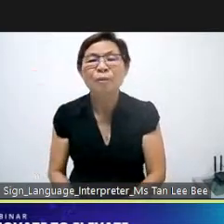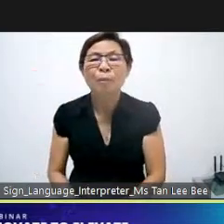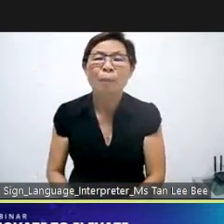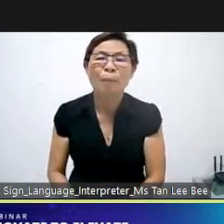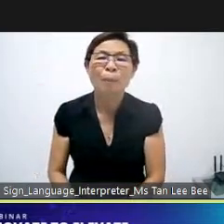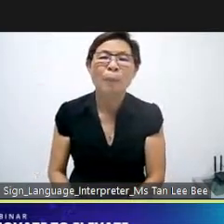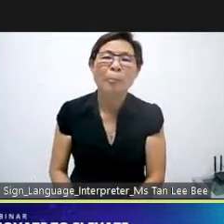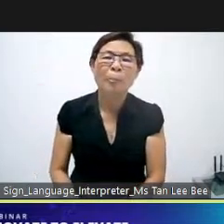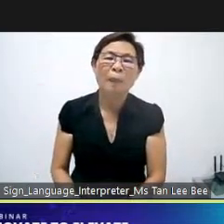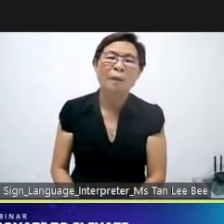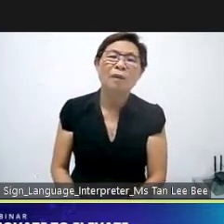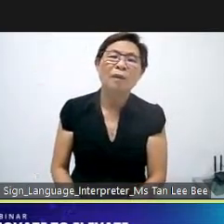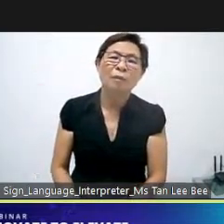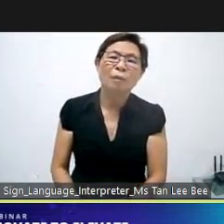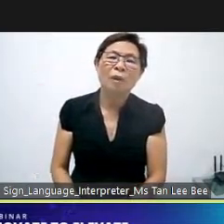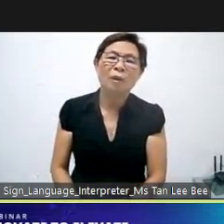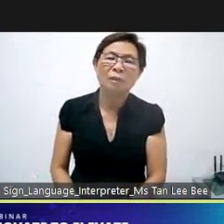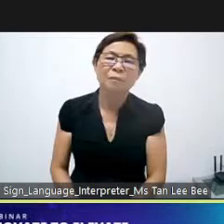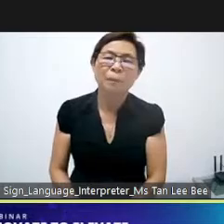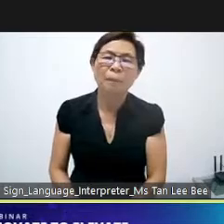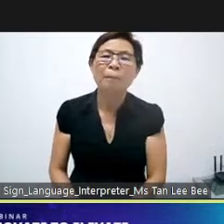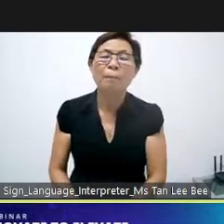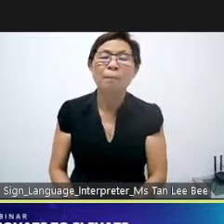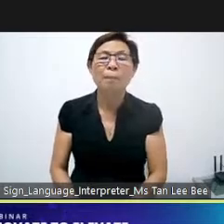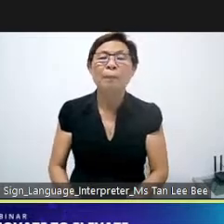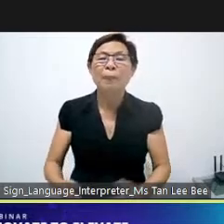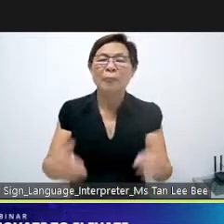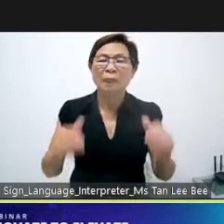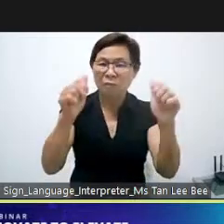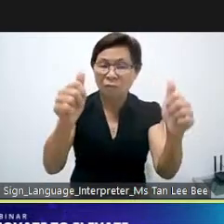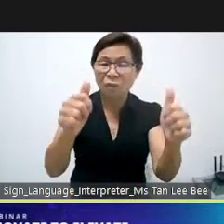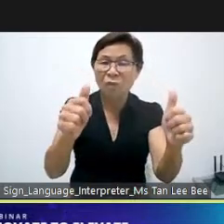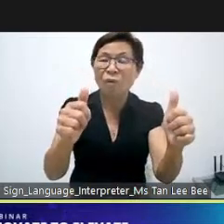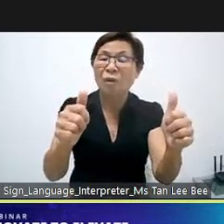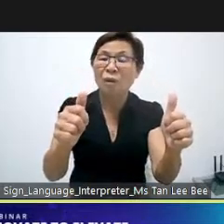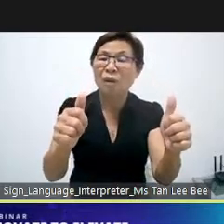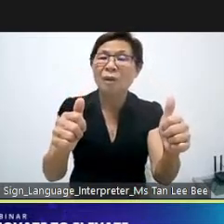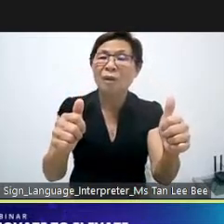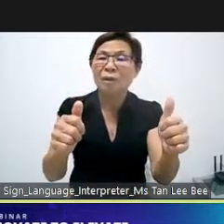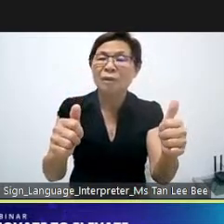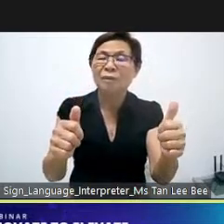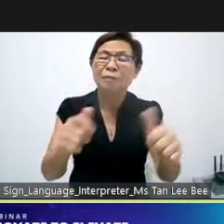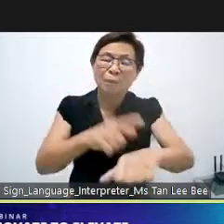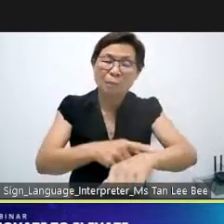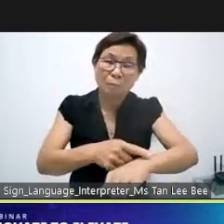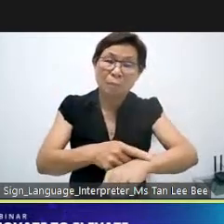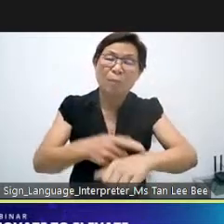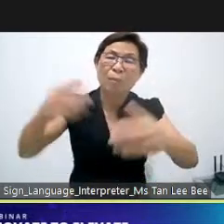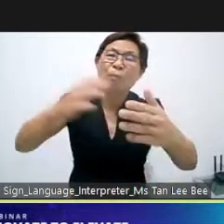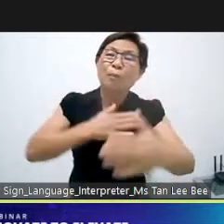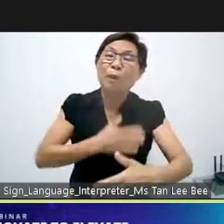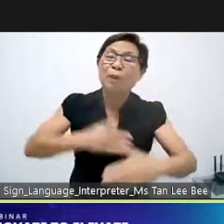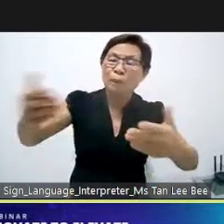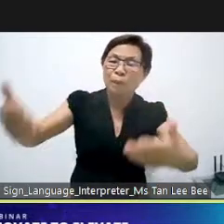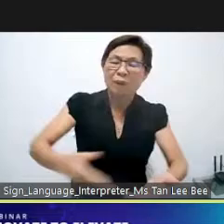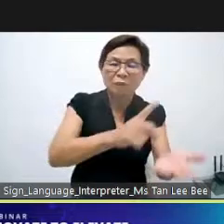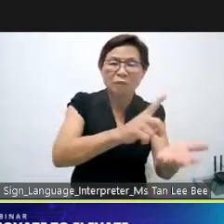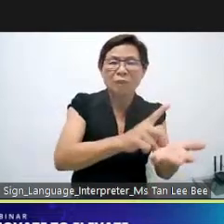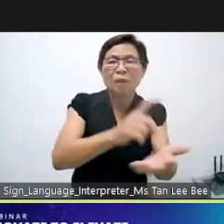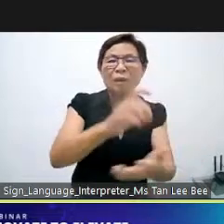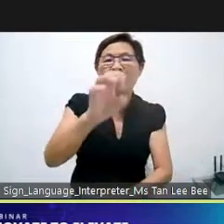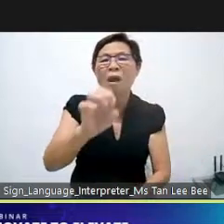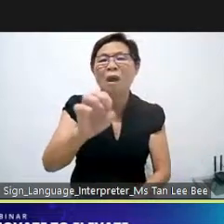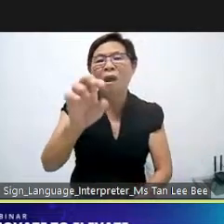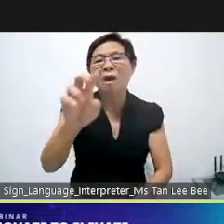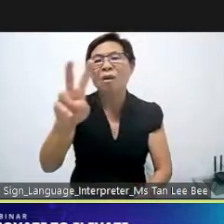legacy that reaches the mind. Well said, Dr. Erwin. So without further delay, please welcome Dr. Erwin from